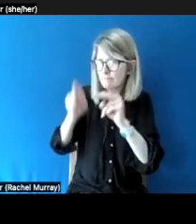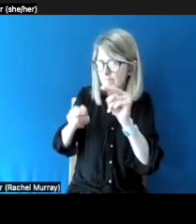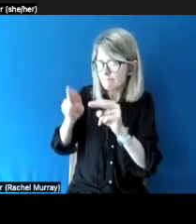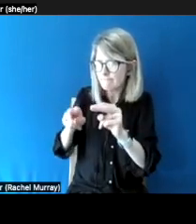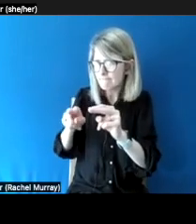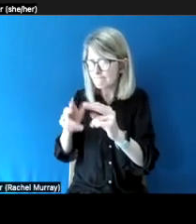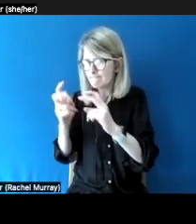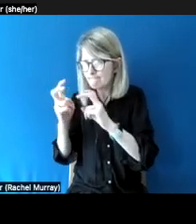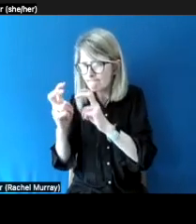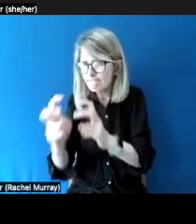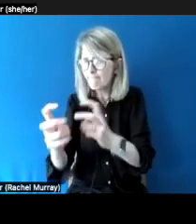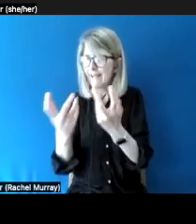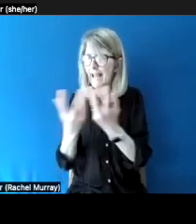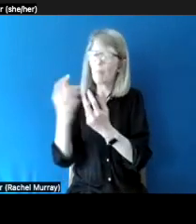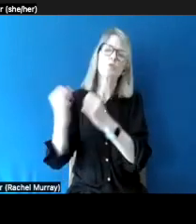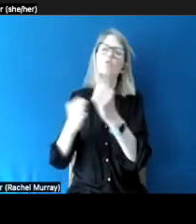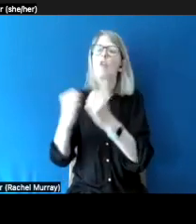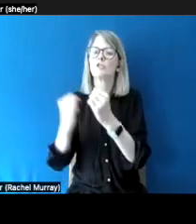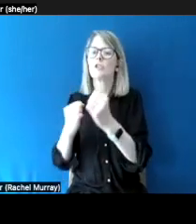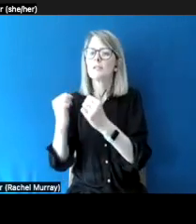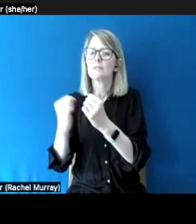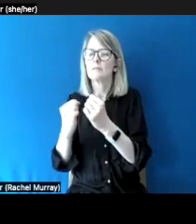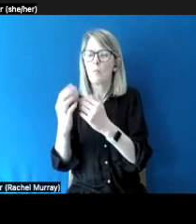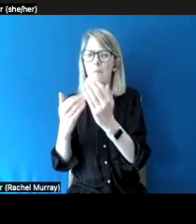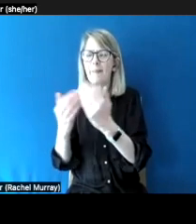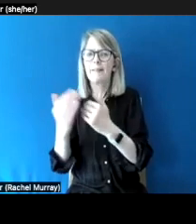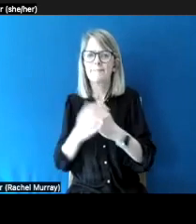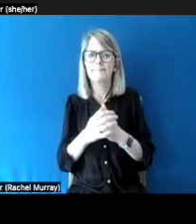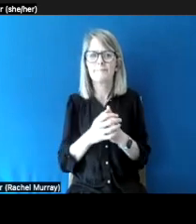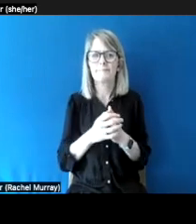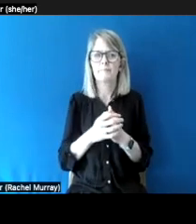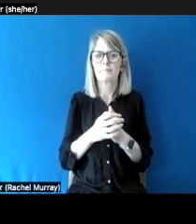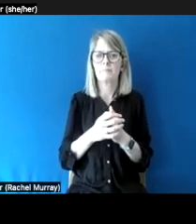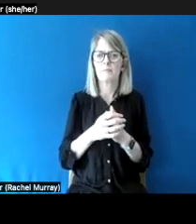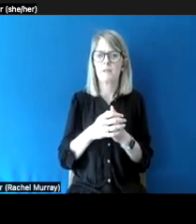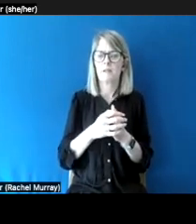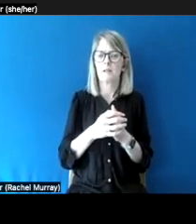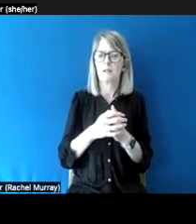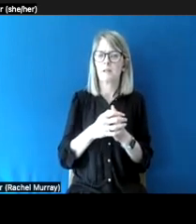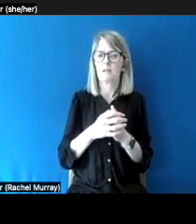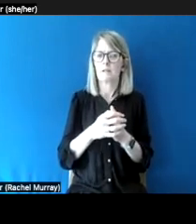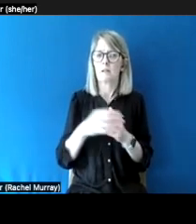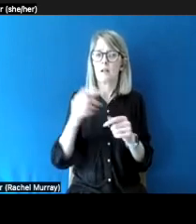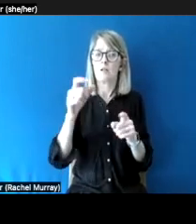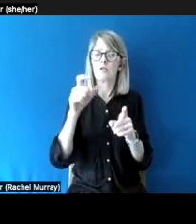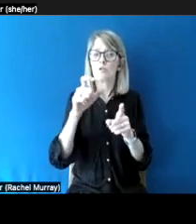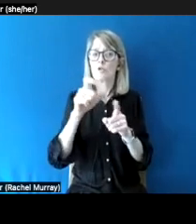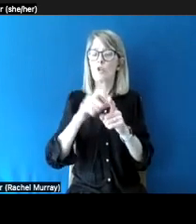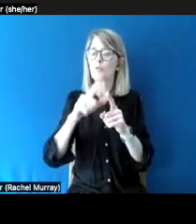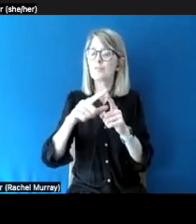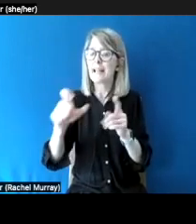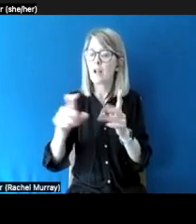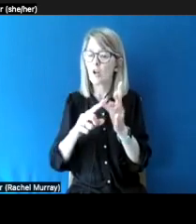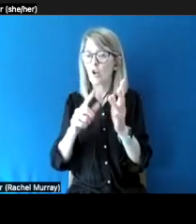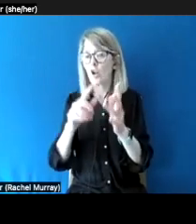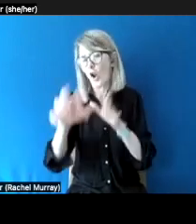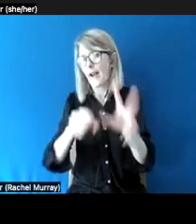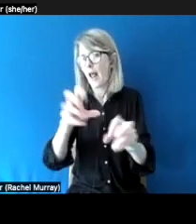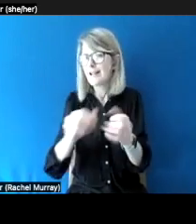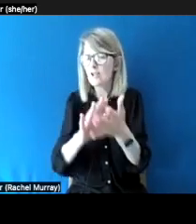existed. So what is decolonization then? So in its